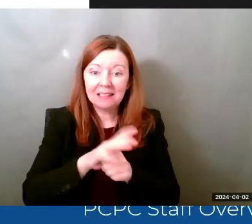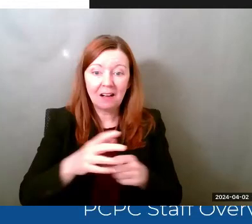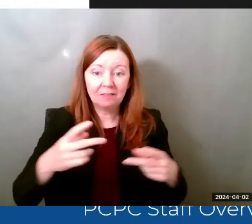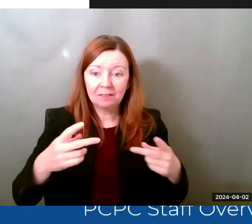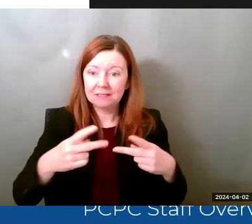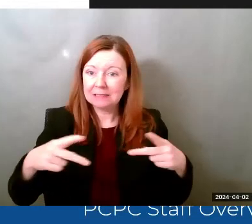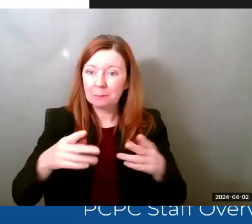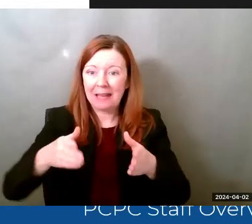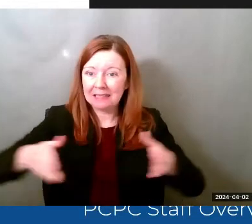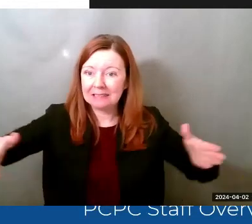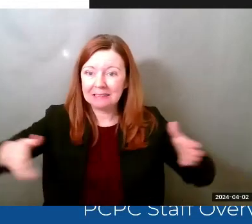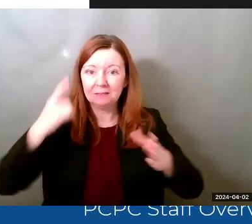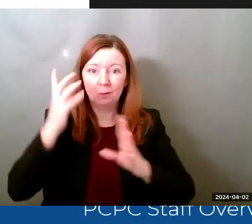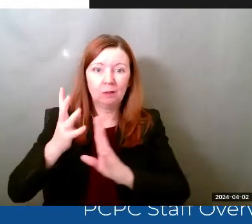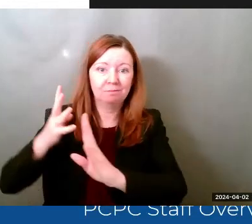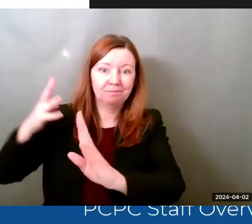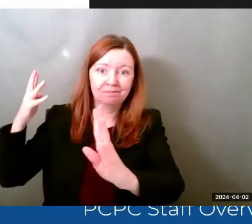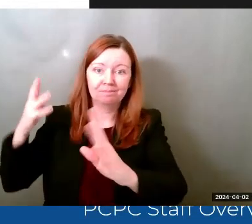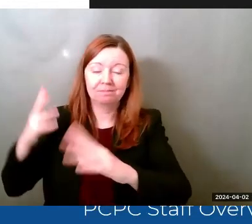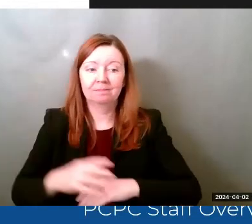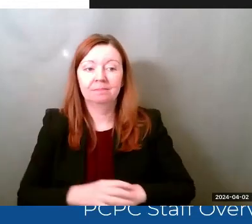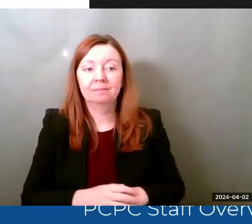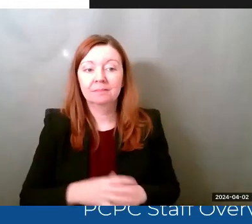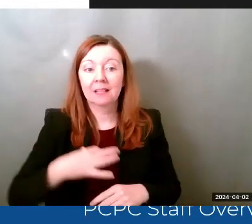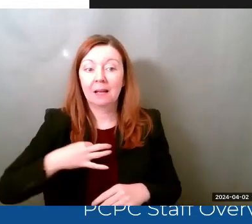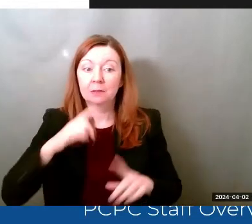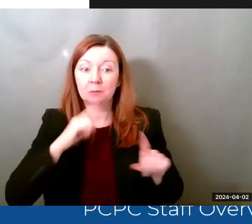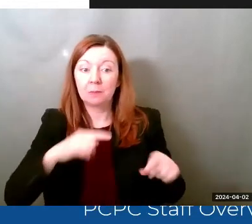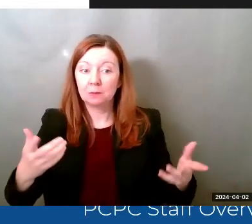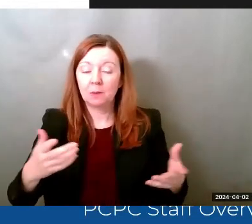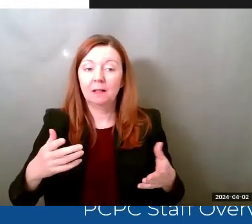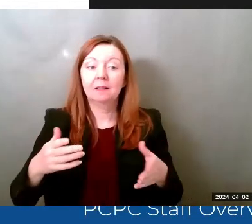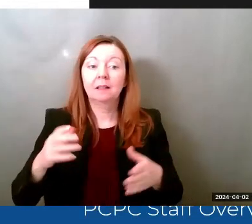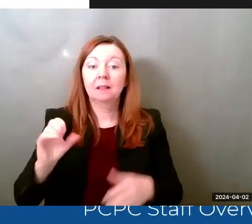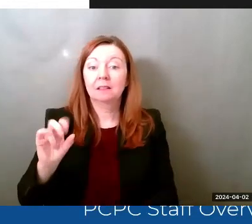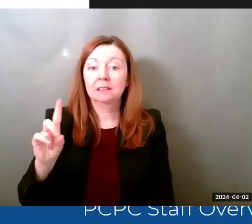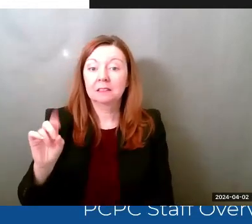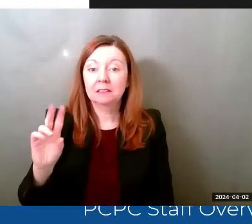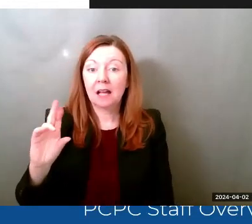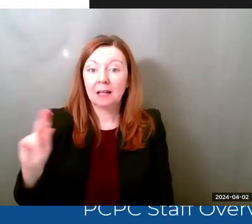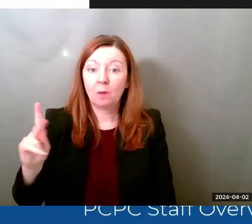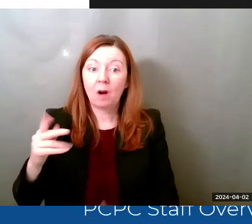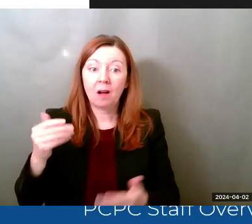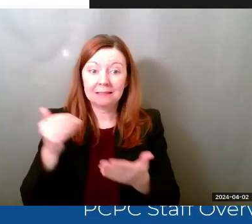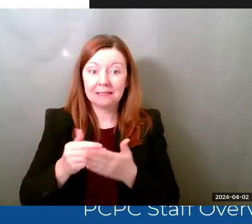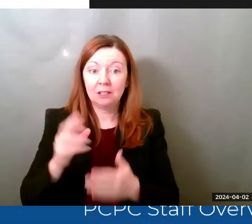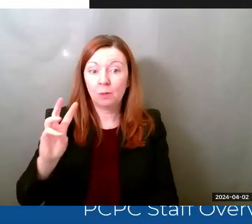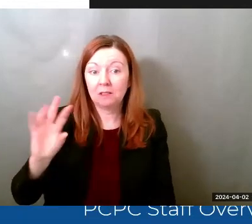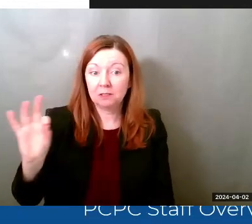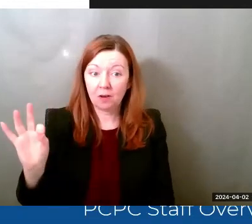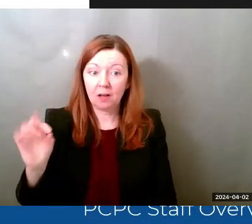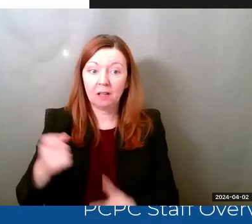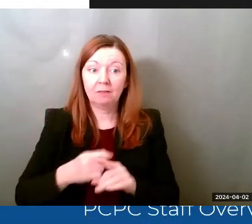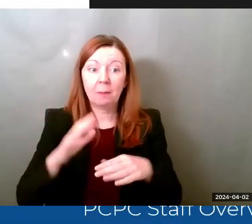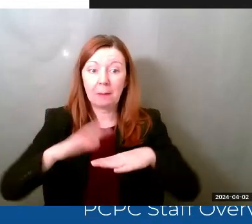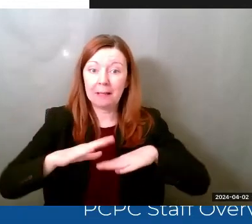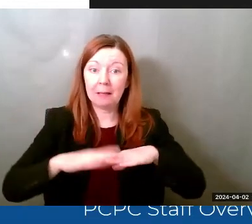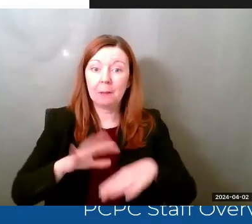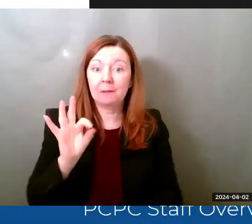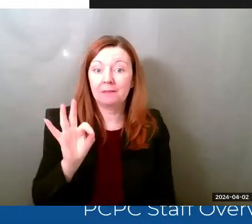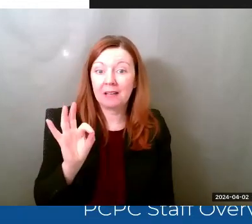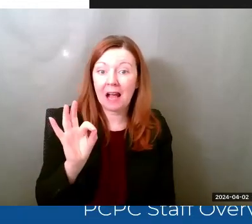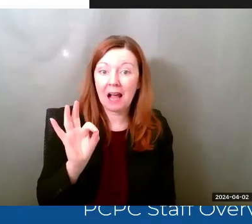queuing. The applicant response is that sidewalks at the Wells Fargo Center range from a minimum of 9